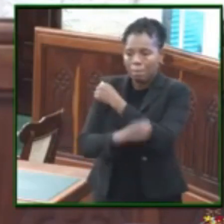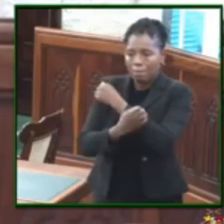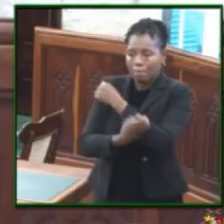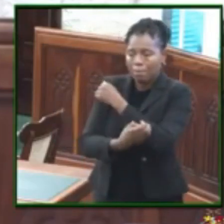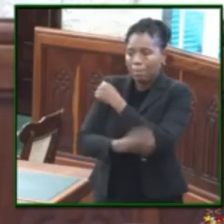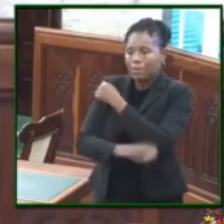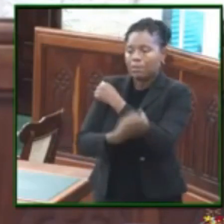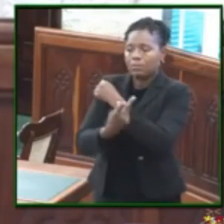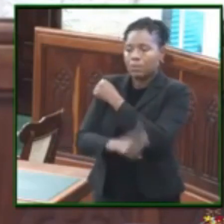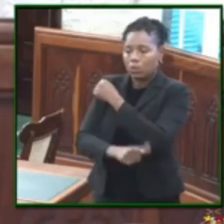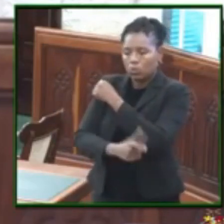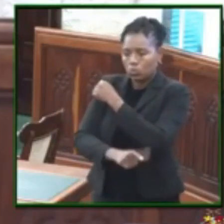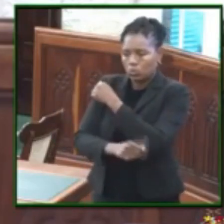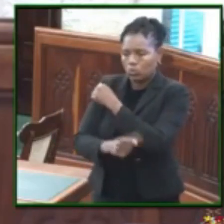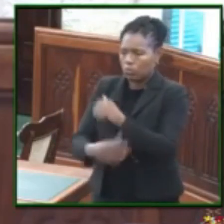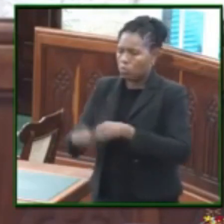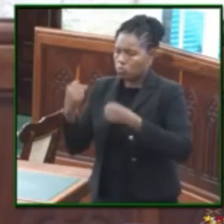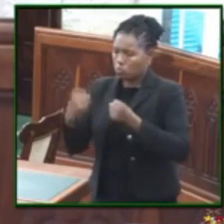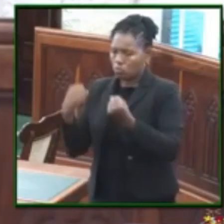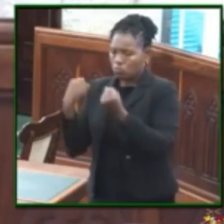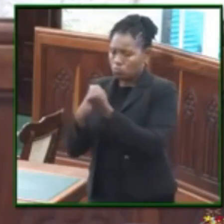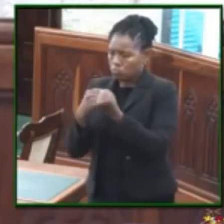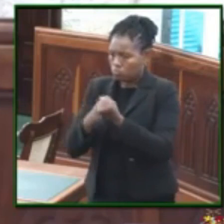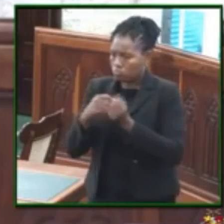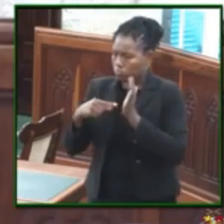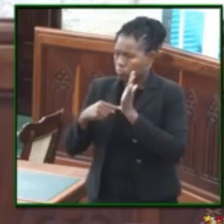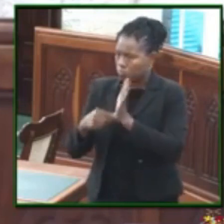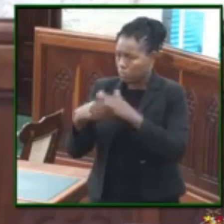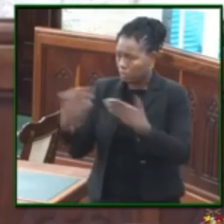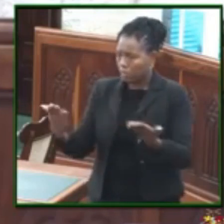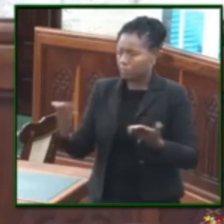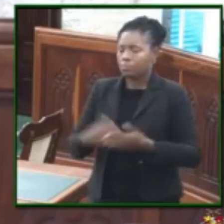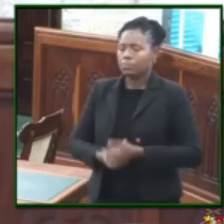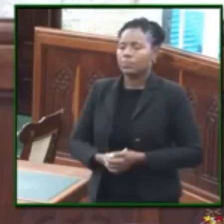representation on this matter. I think we were hearing about the